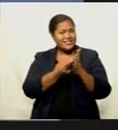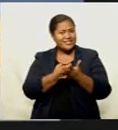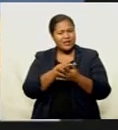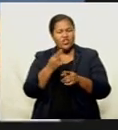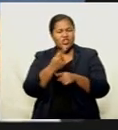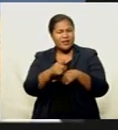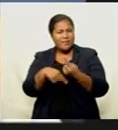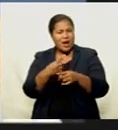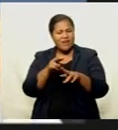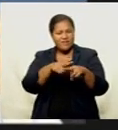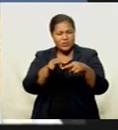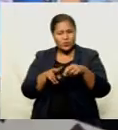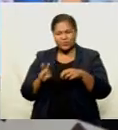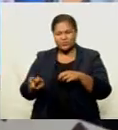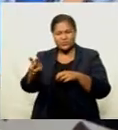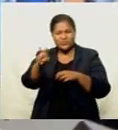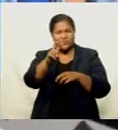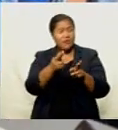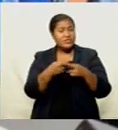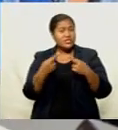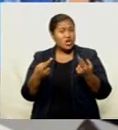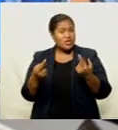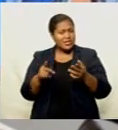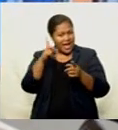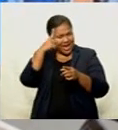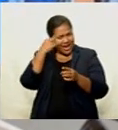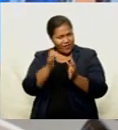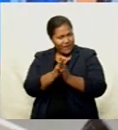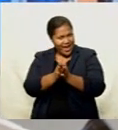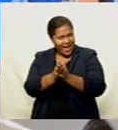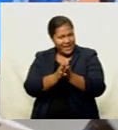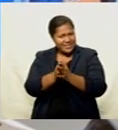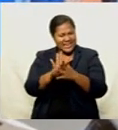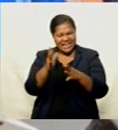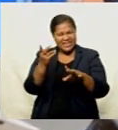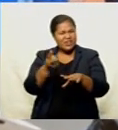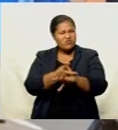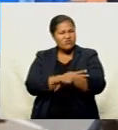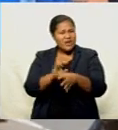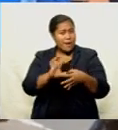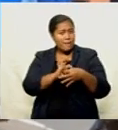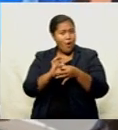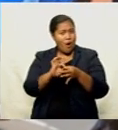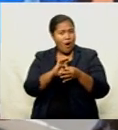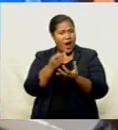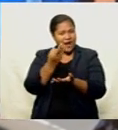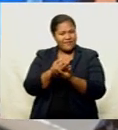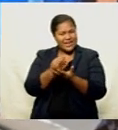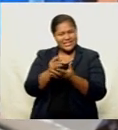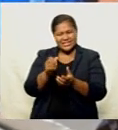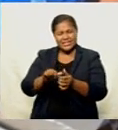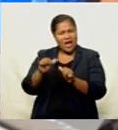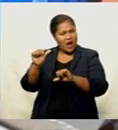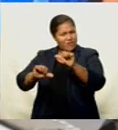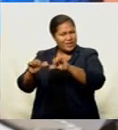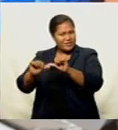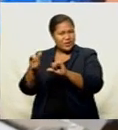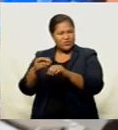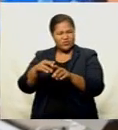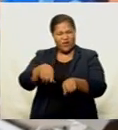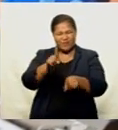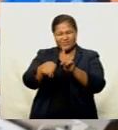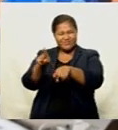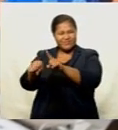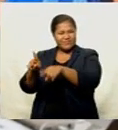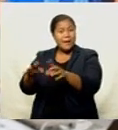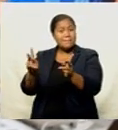domestic resources, innovate capital market instruments such as green bonds and financing arrangements through bilateral and multilateral